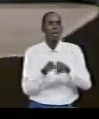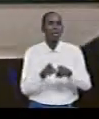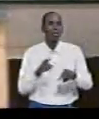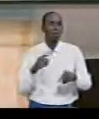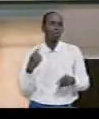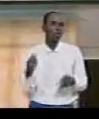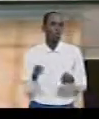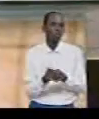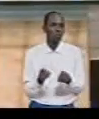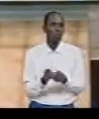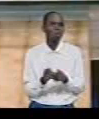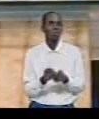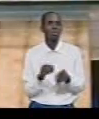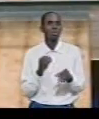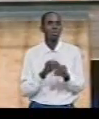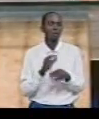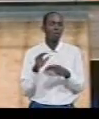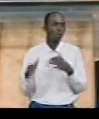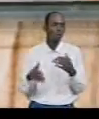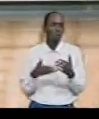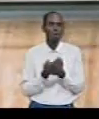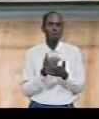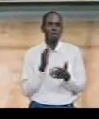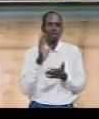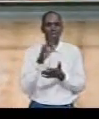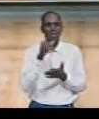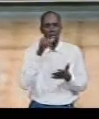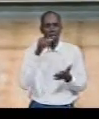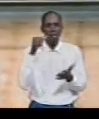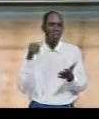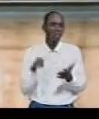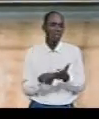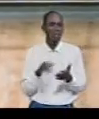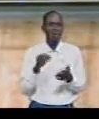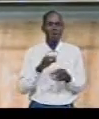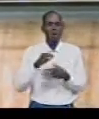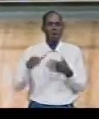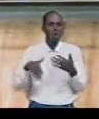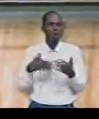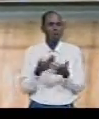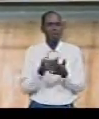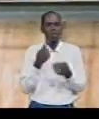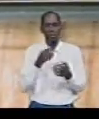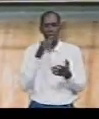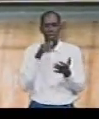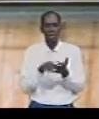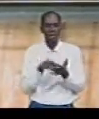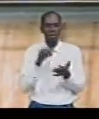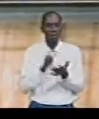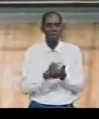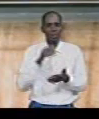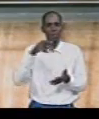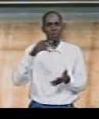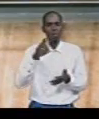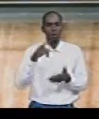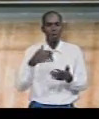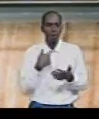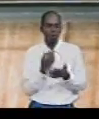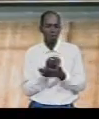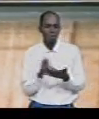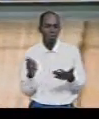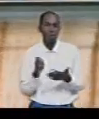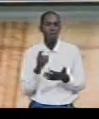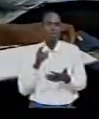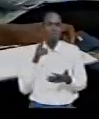his epistles. It says, all the epistles that Paul has written, he wrote in the wisdom